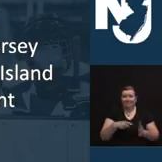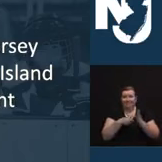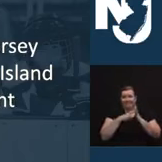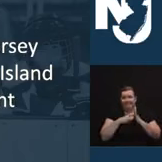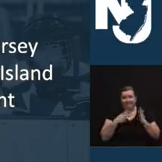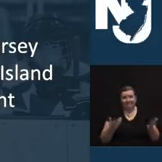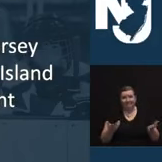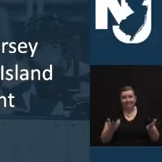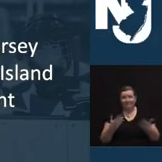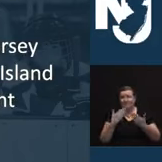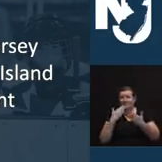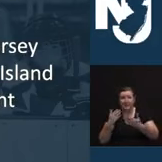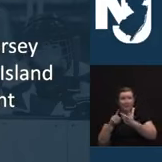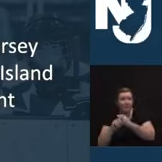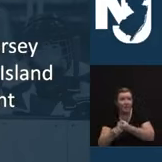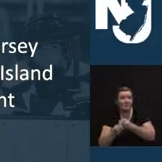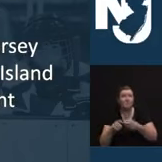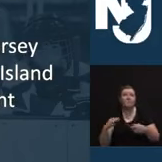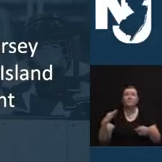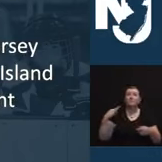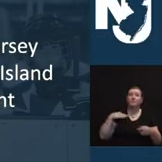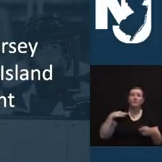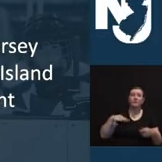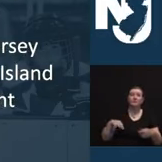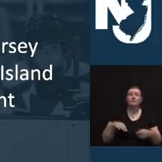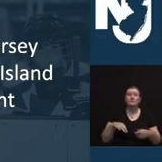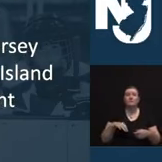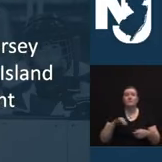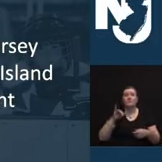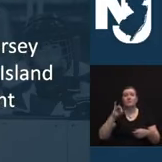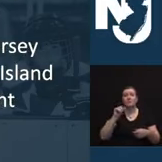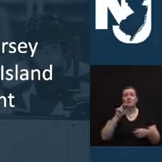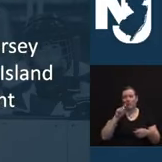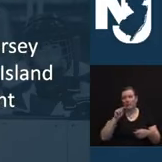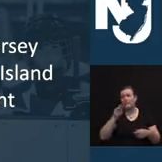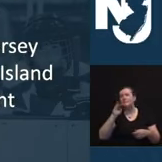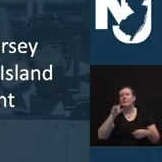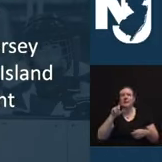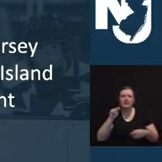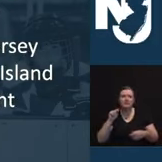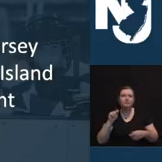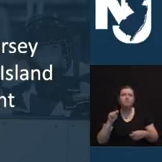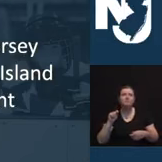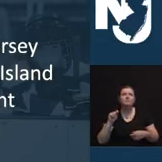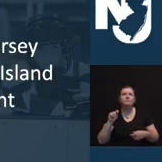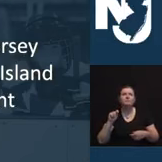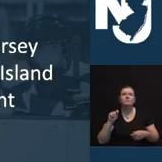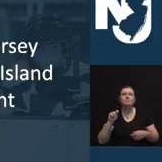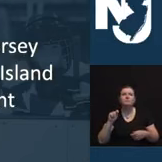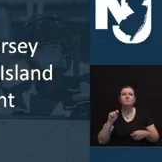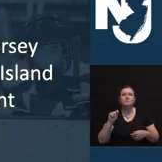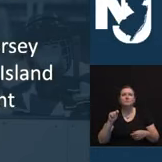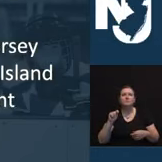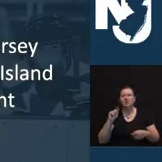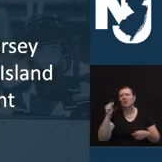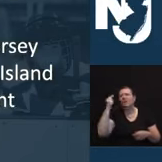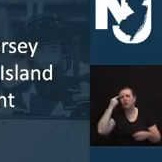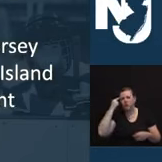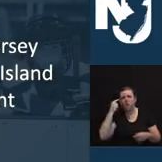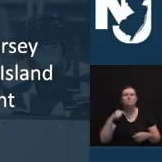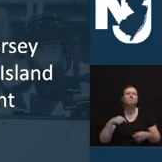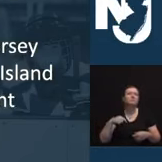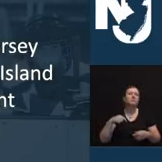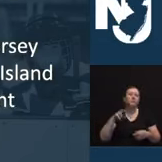Governor Janet Mills, Rhode Island Governor Gina Raimondo, New Hampshire Governor Chris Sununu, Vermont Governor Phil Scott,